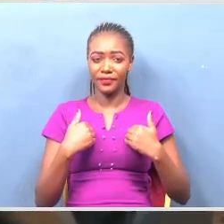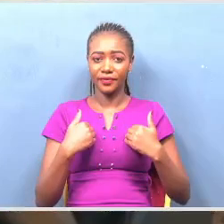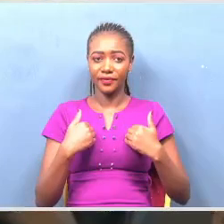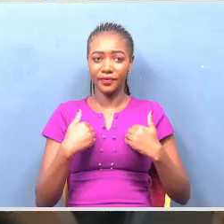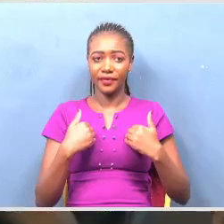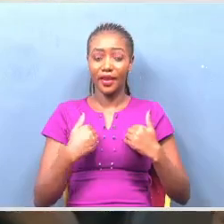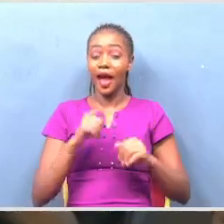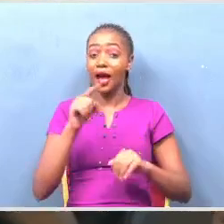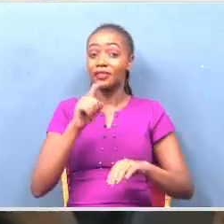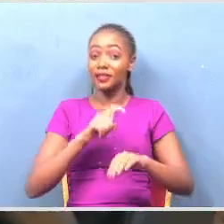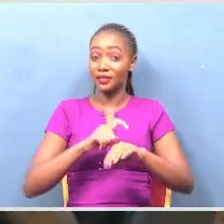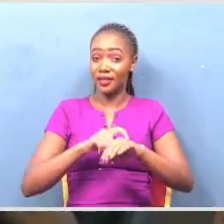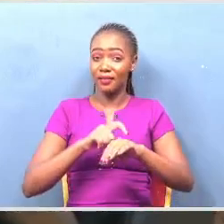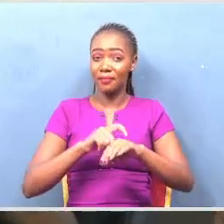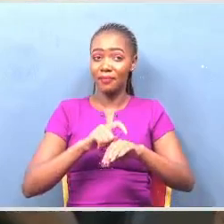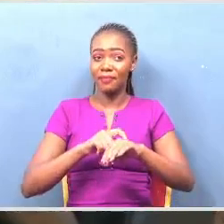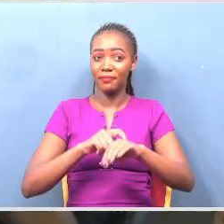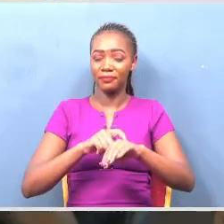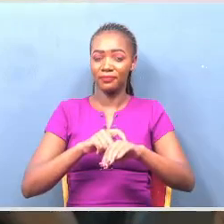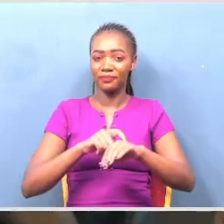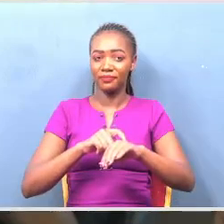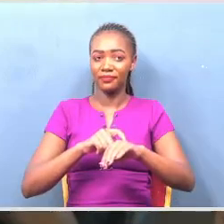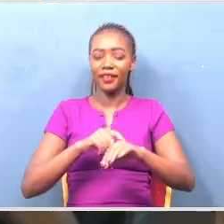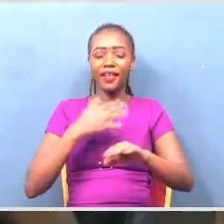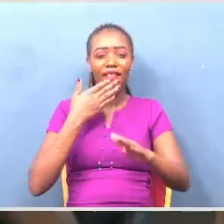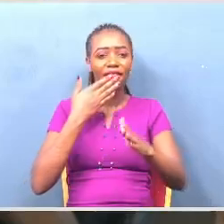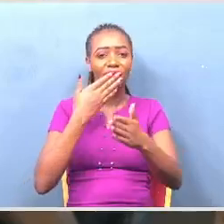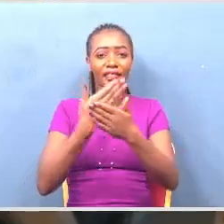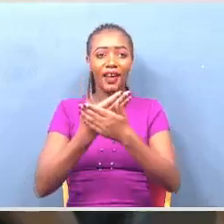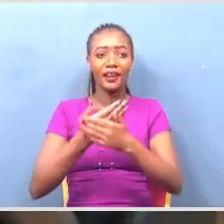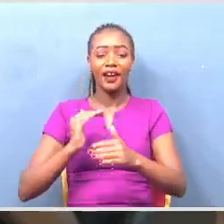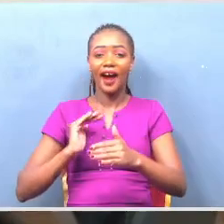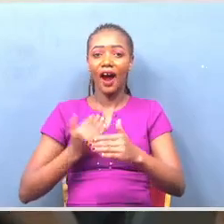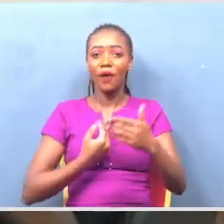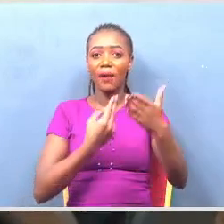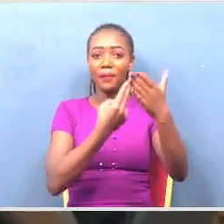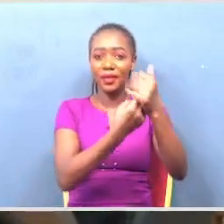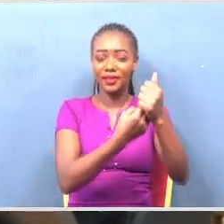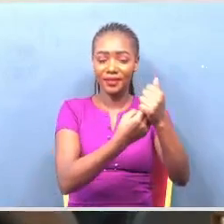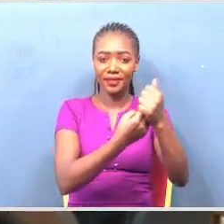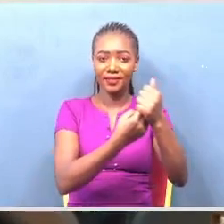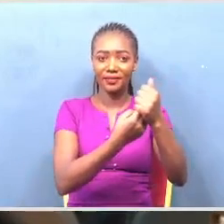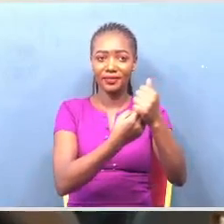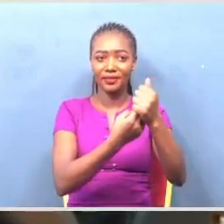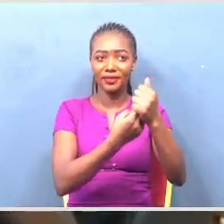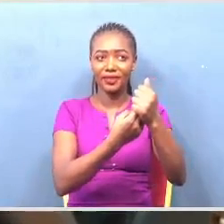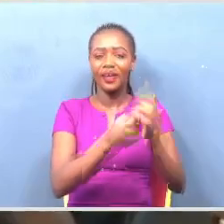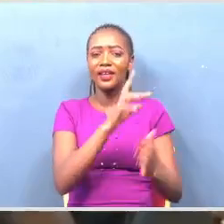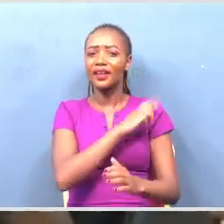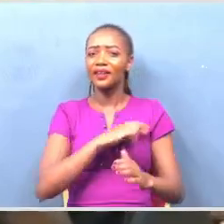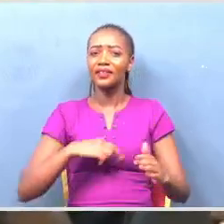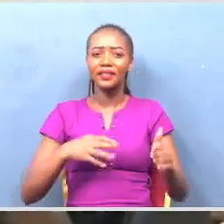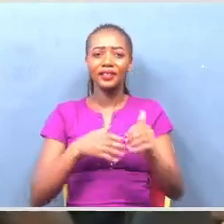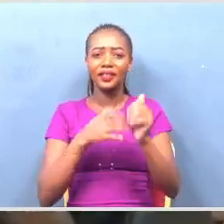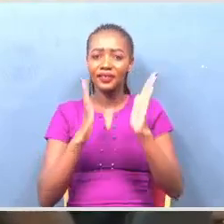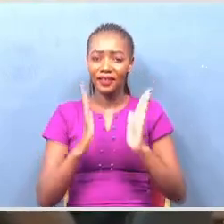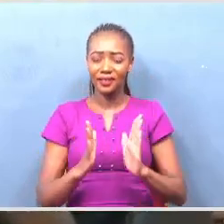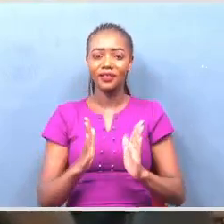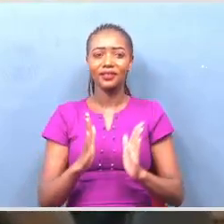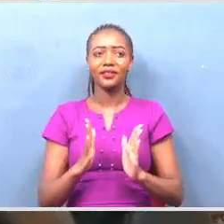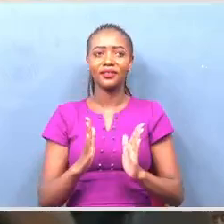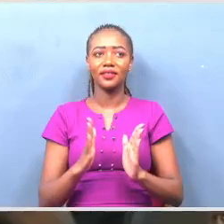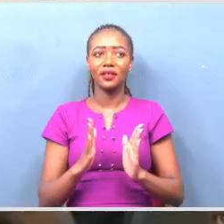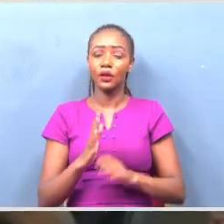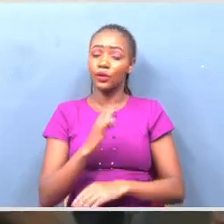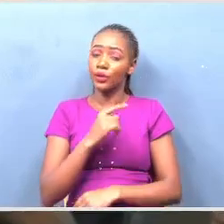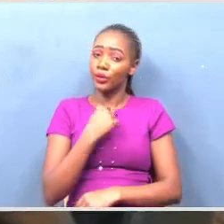at this point in time, thank our partners, the religious leaders,